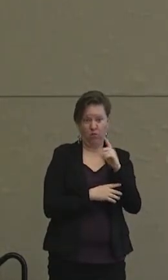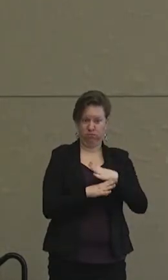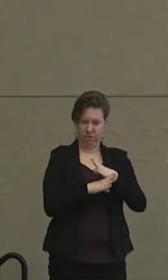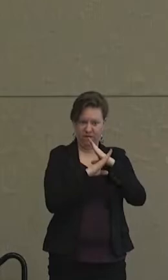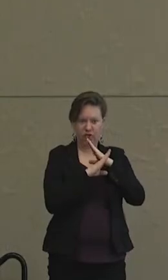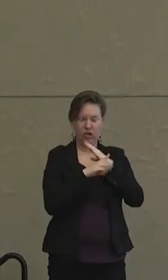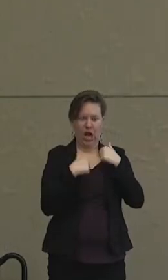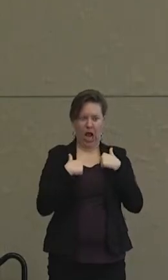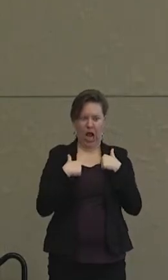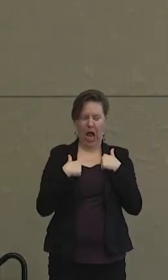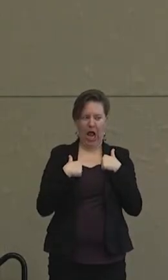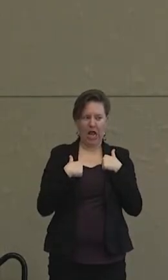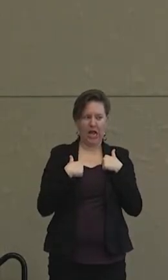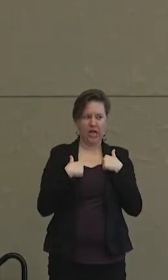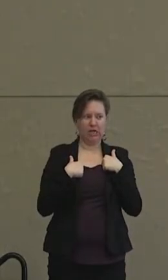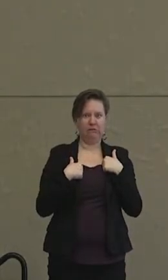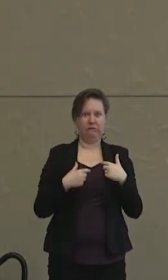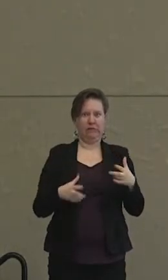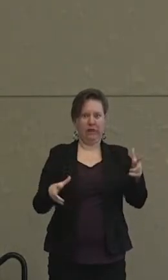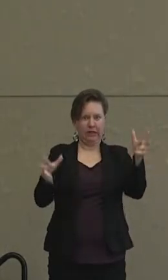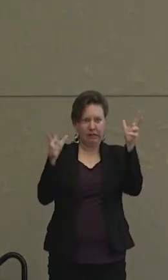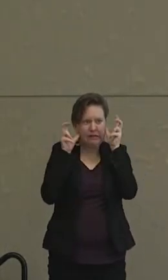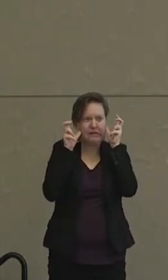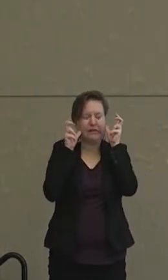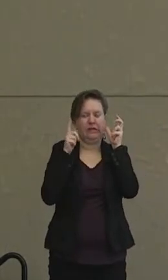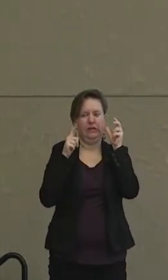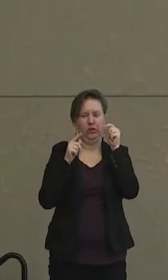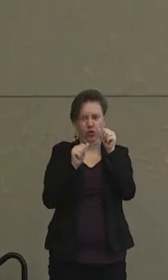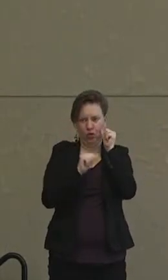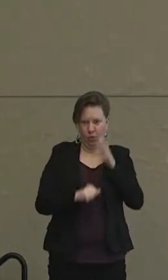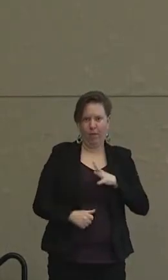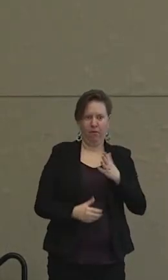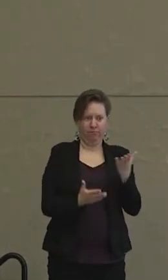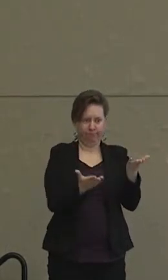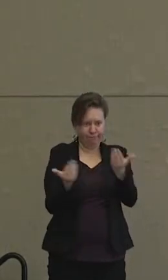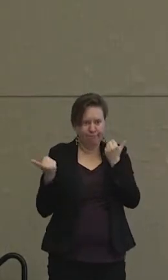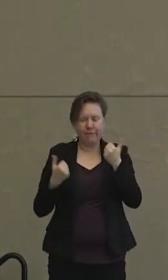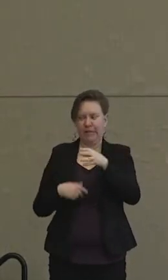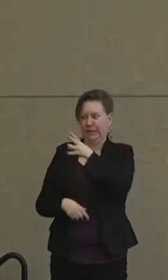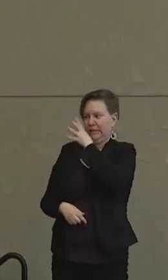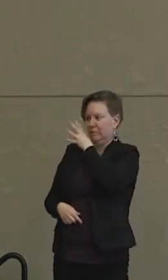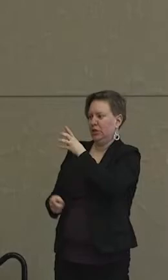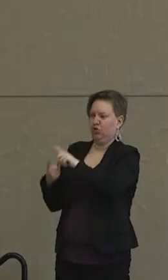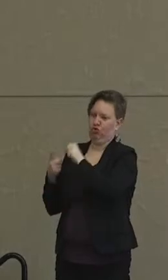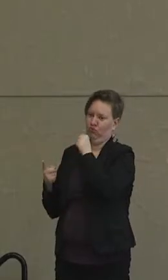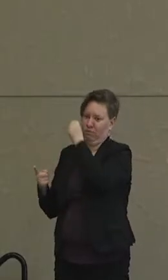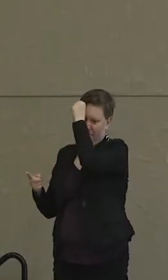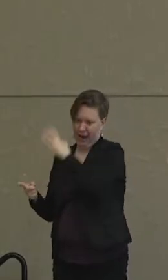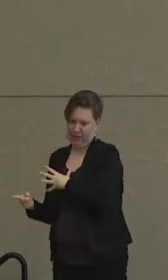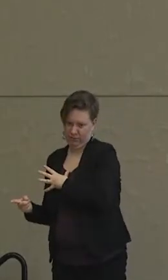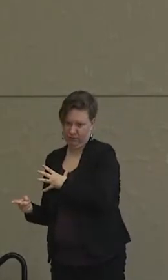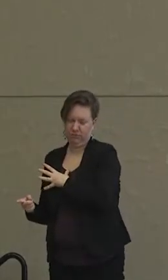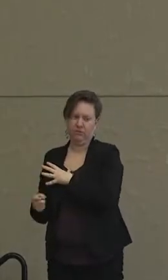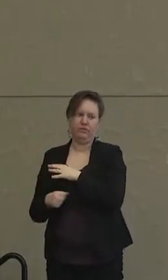is I like to listen to women and speak to men.